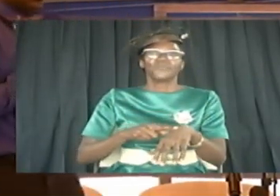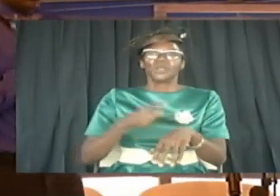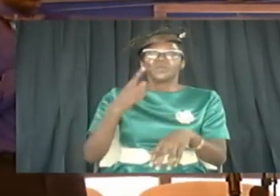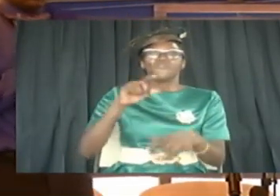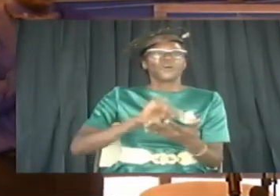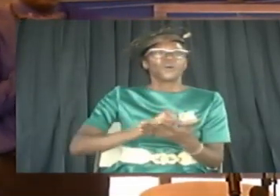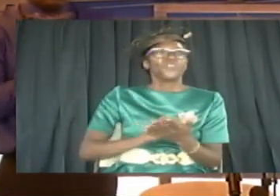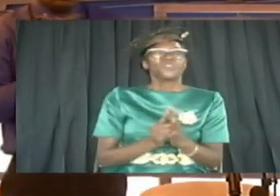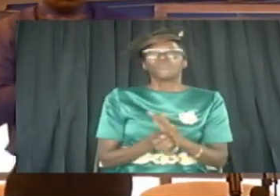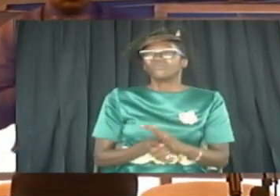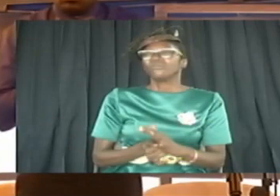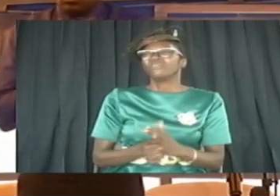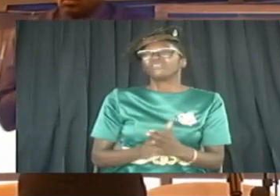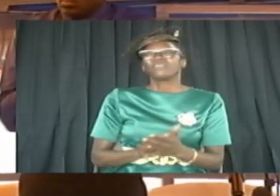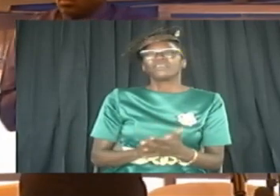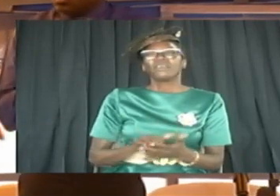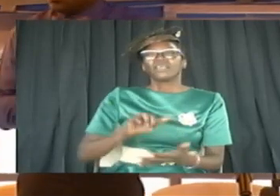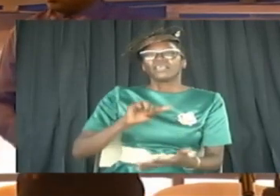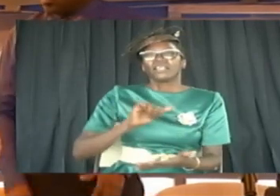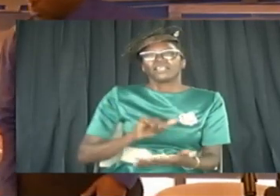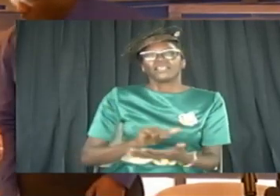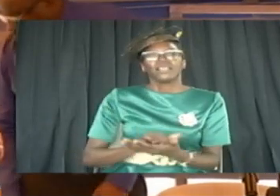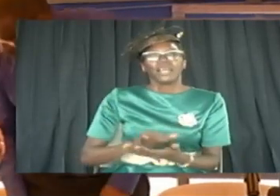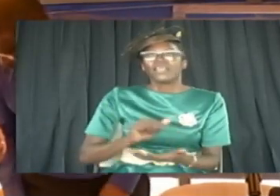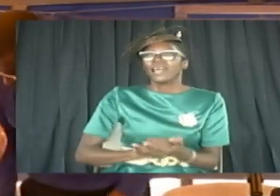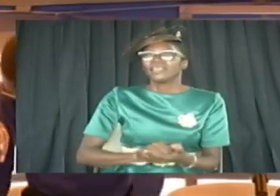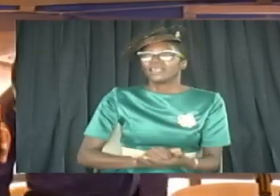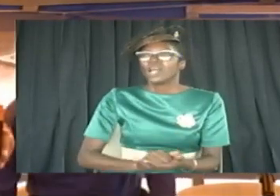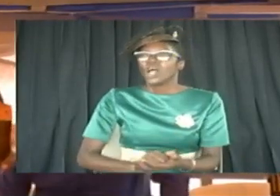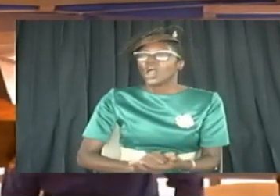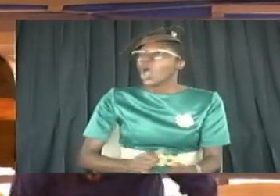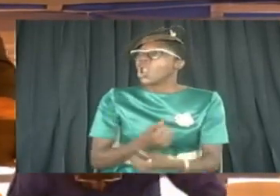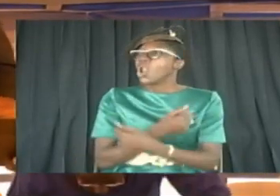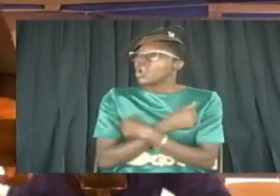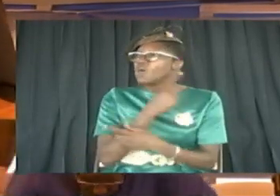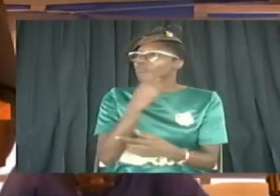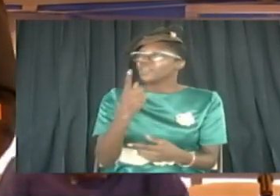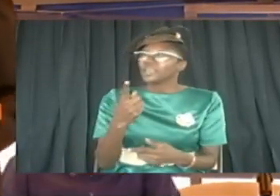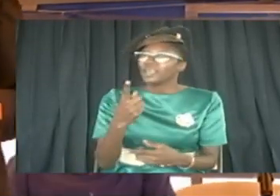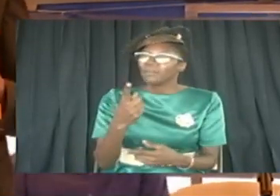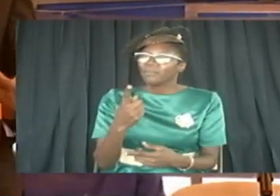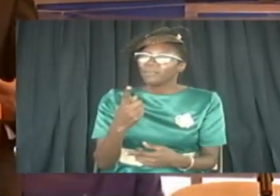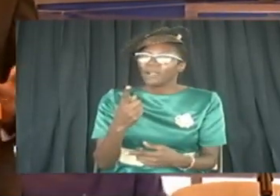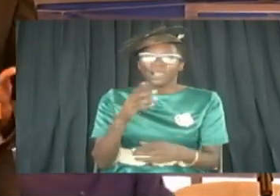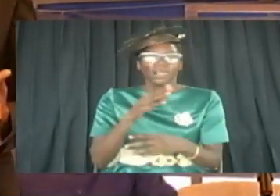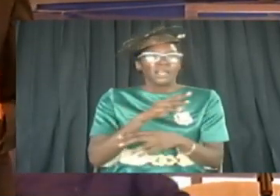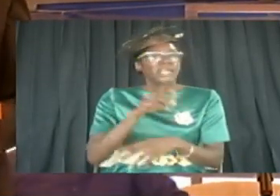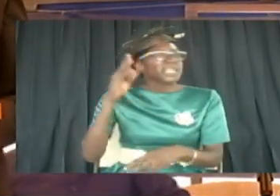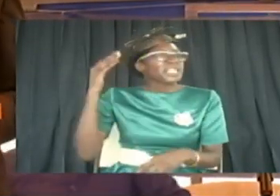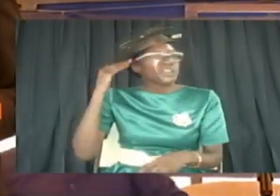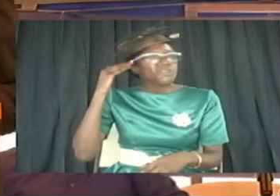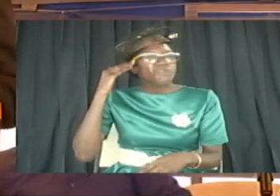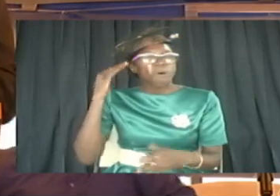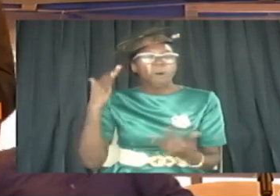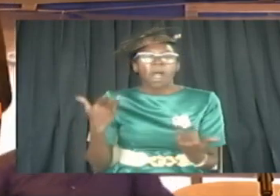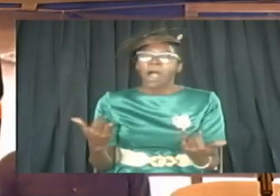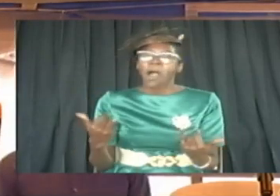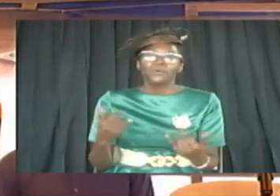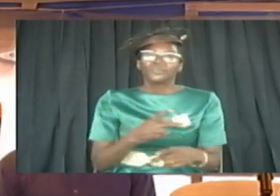that, yes, love him. He knows how to take care. He knows how